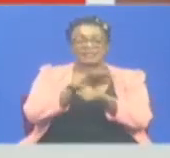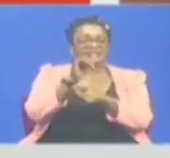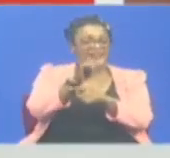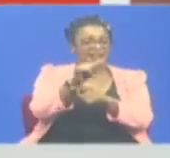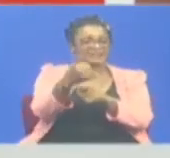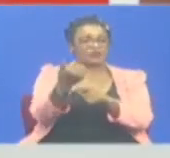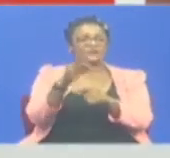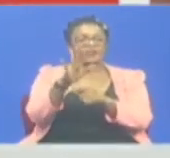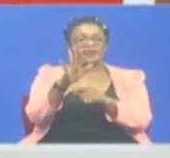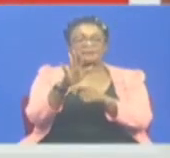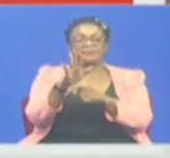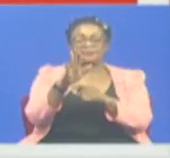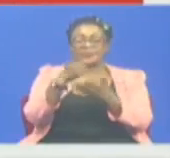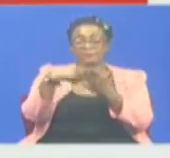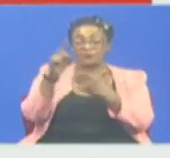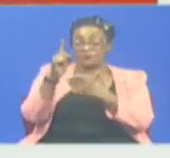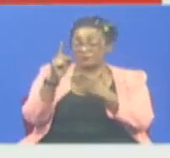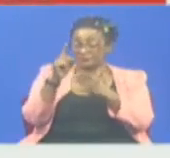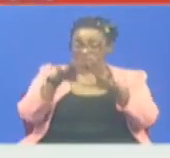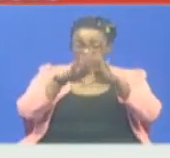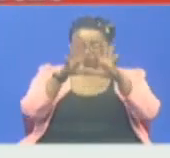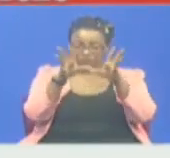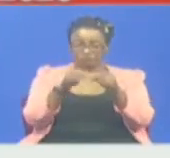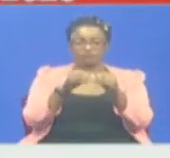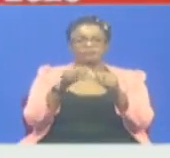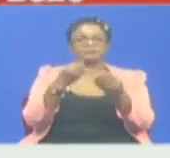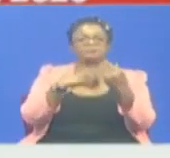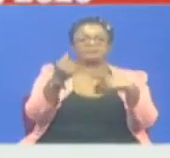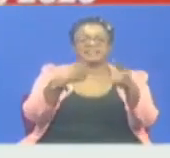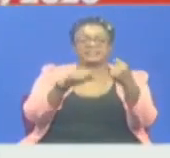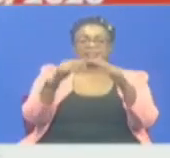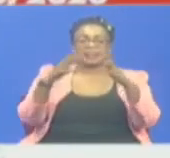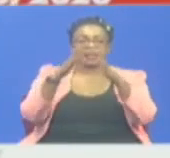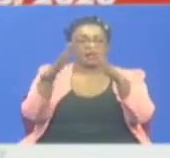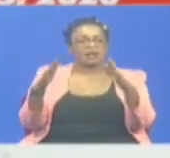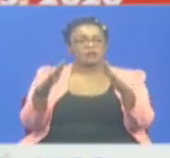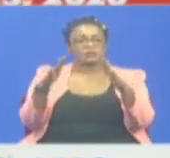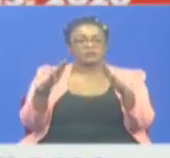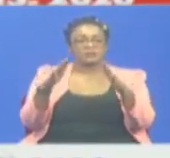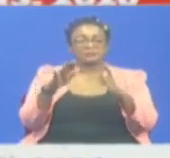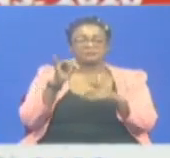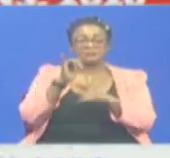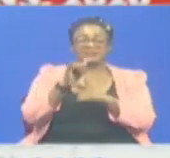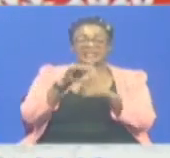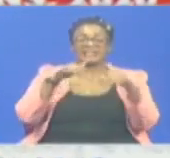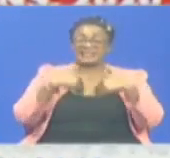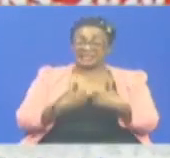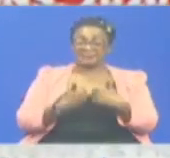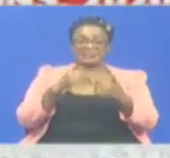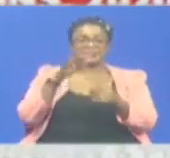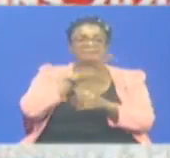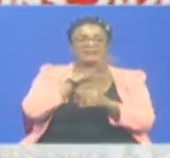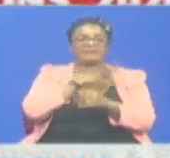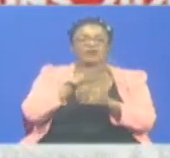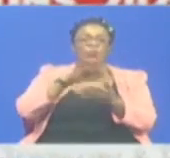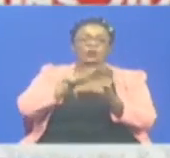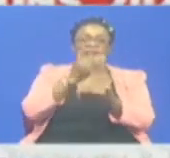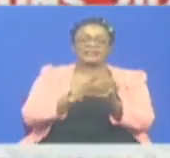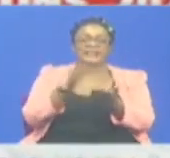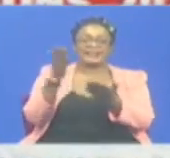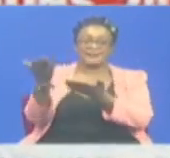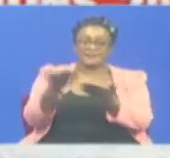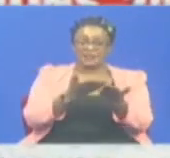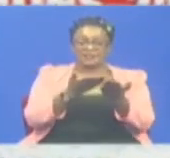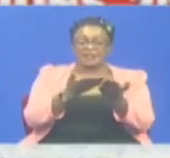their accrued benefits in the purchase of a residential house. The Retirement Benefits Authority now invites comments on